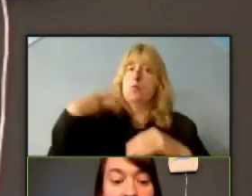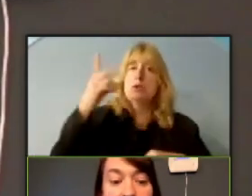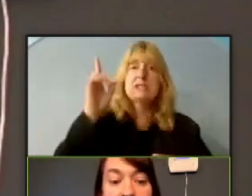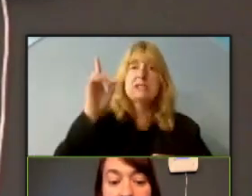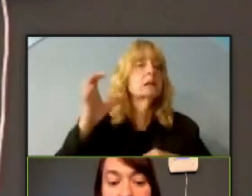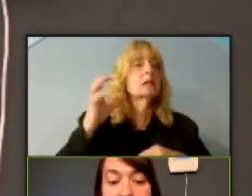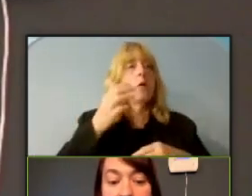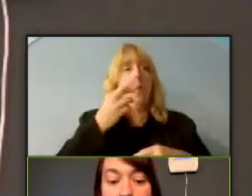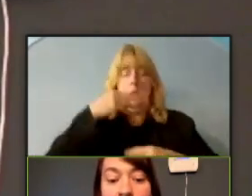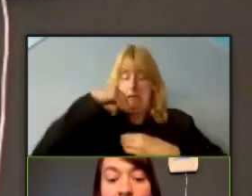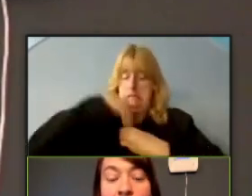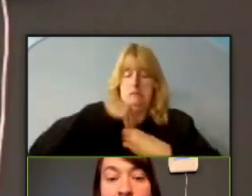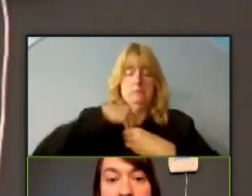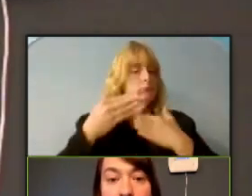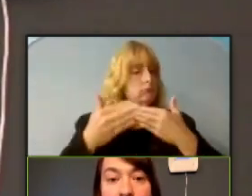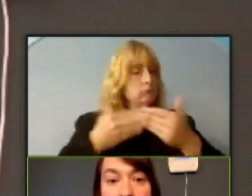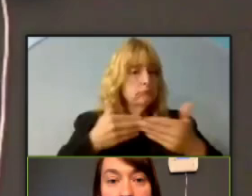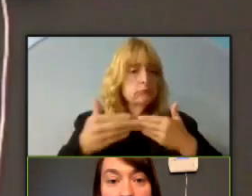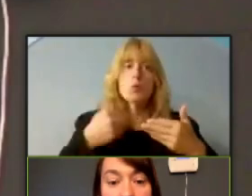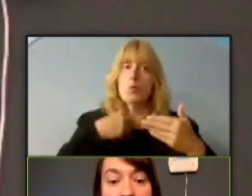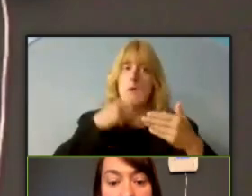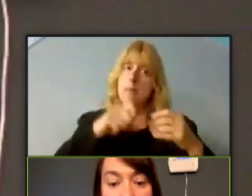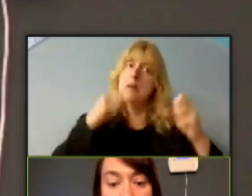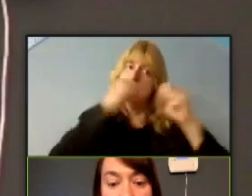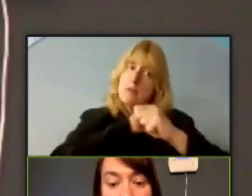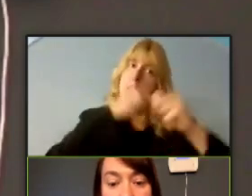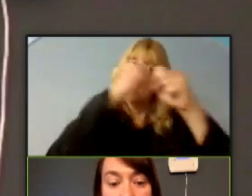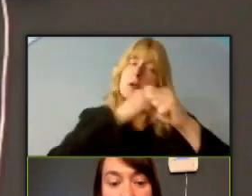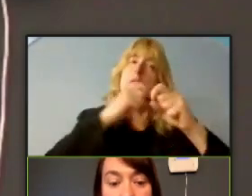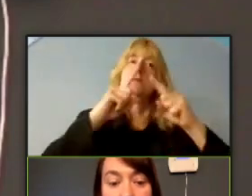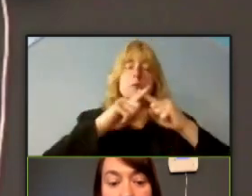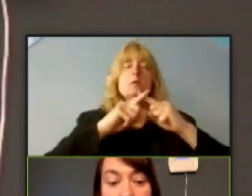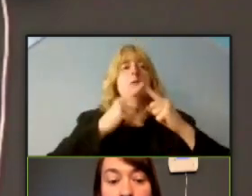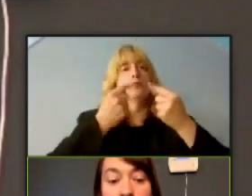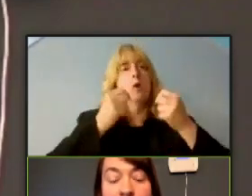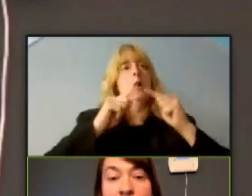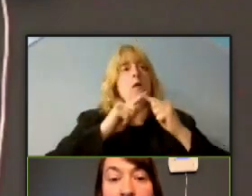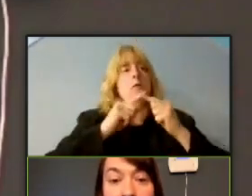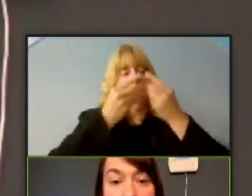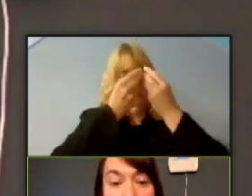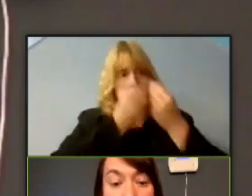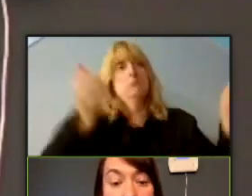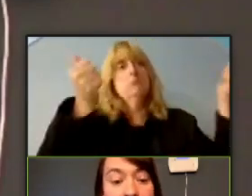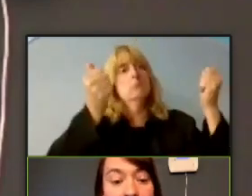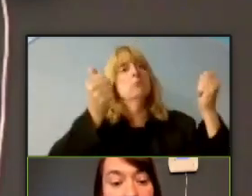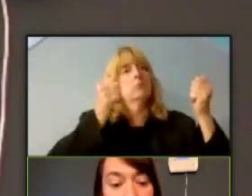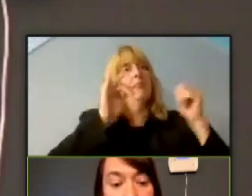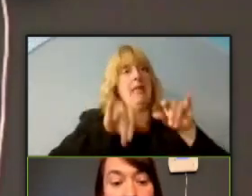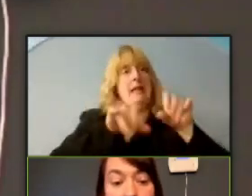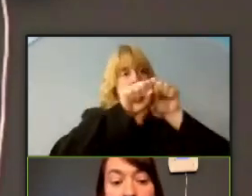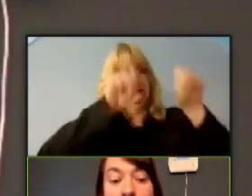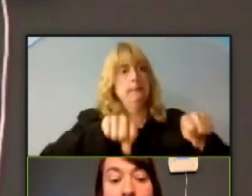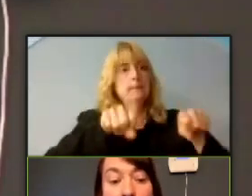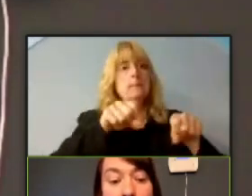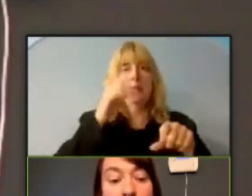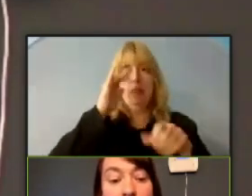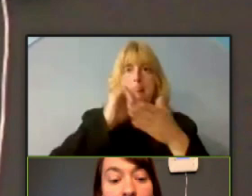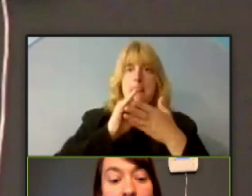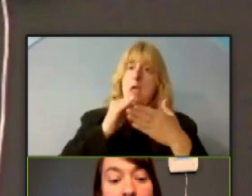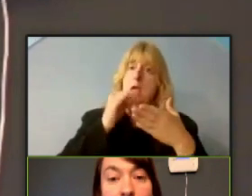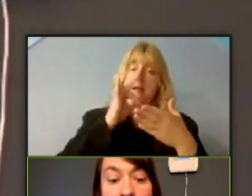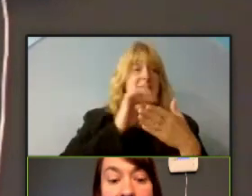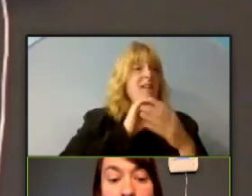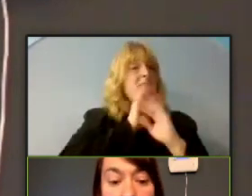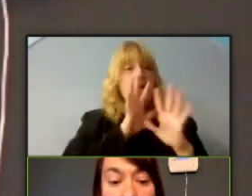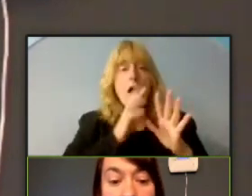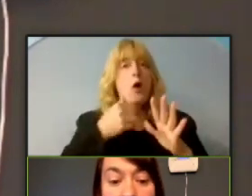we aren't fighting that system, we are complicit with the murder of Black lives. That's why I denounce the treatment of